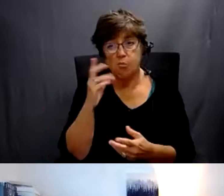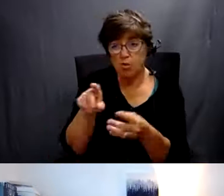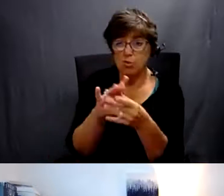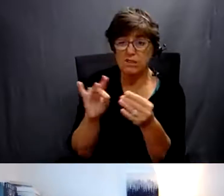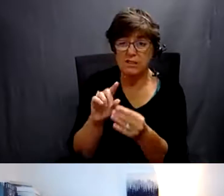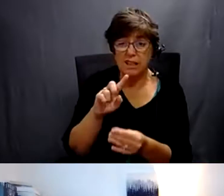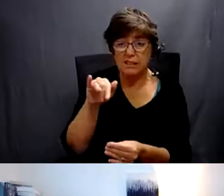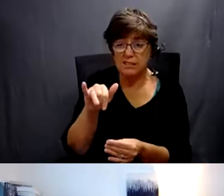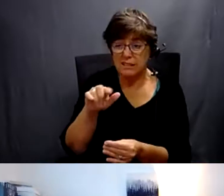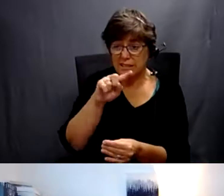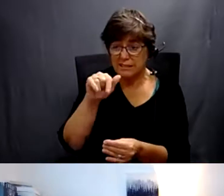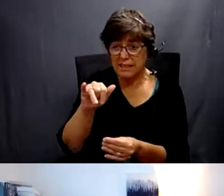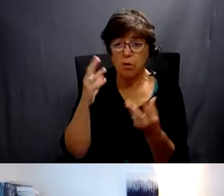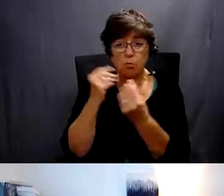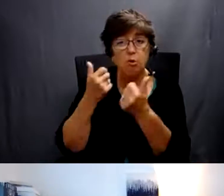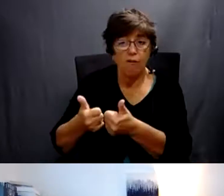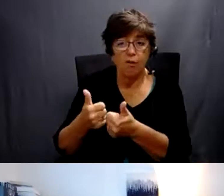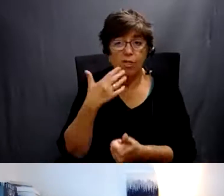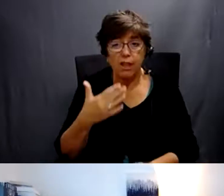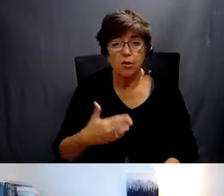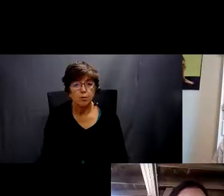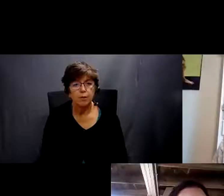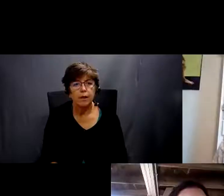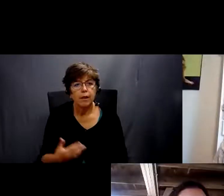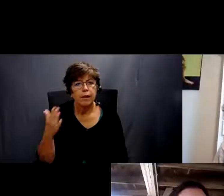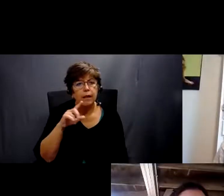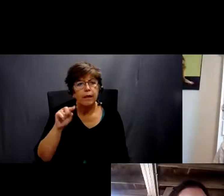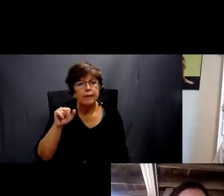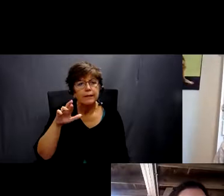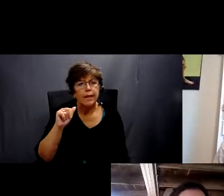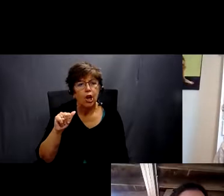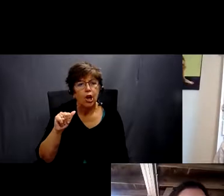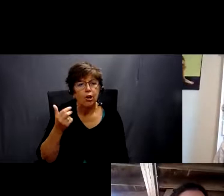Well, and I see Tara's hand. Tara, I'm going to pin you too.